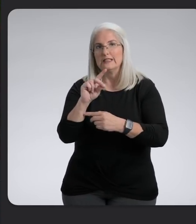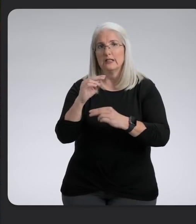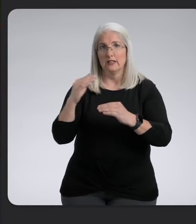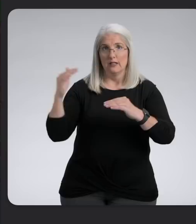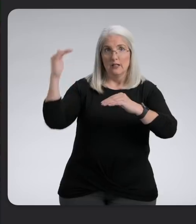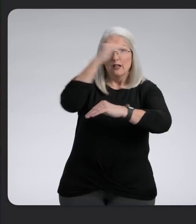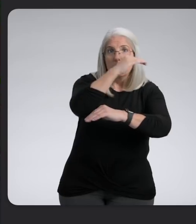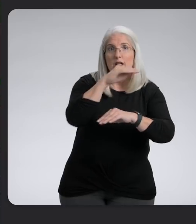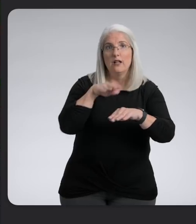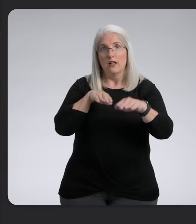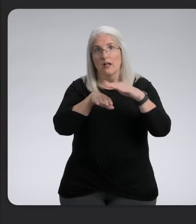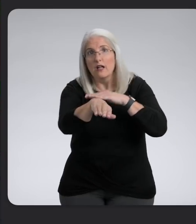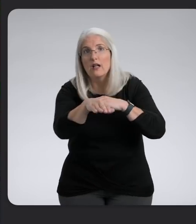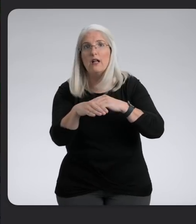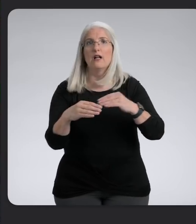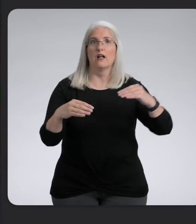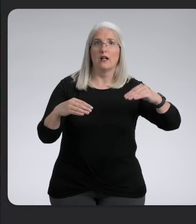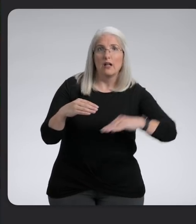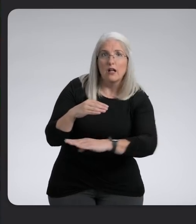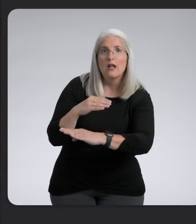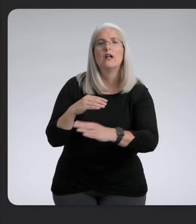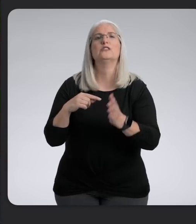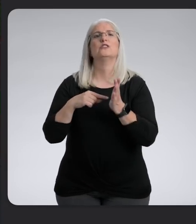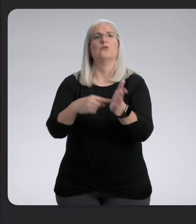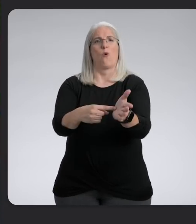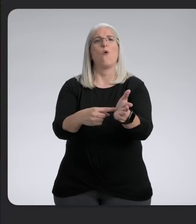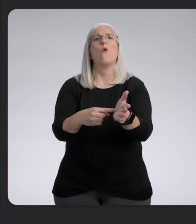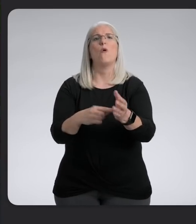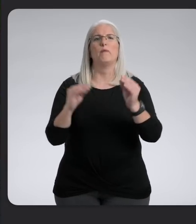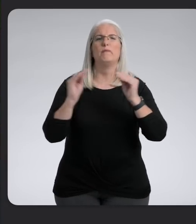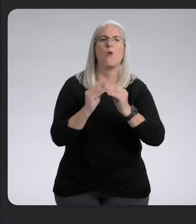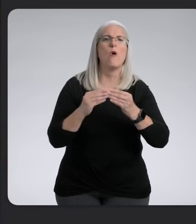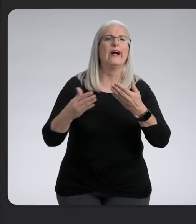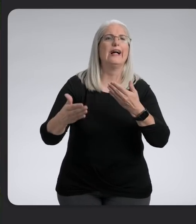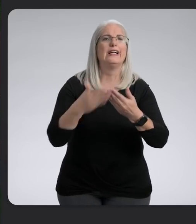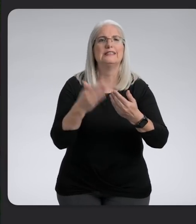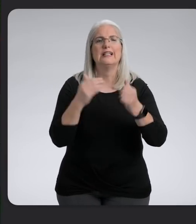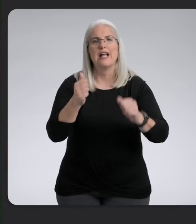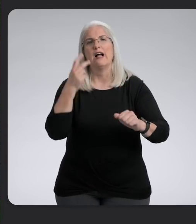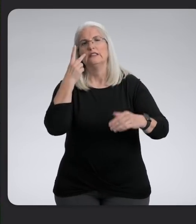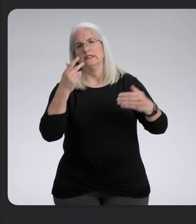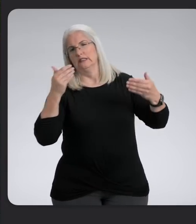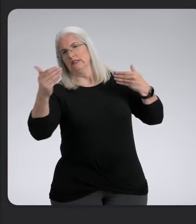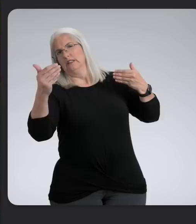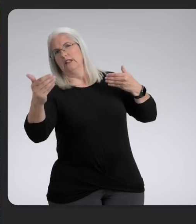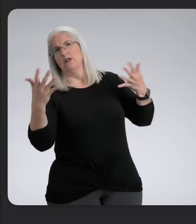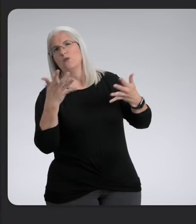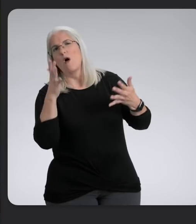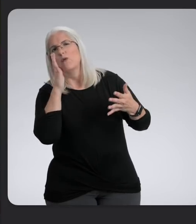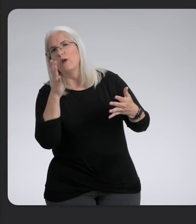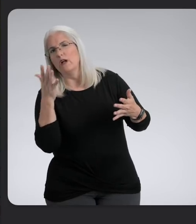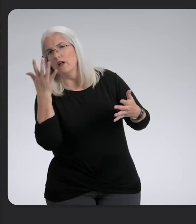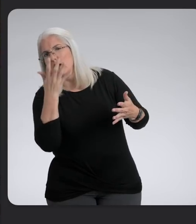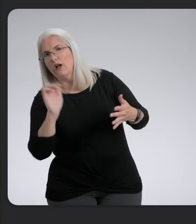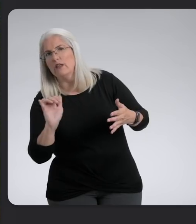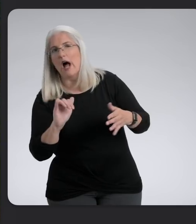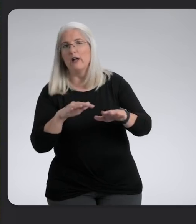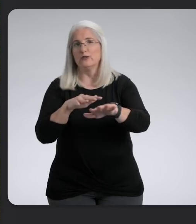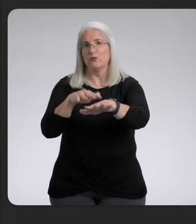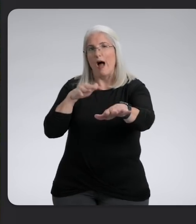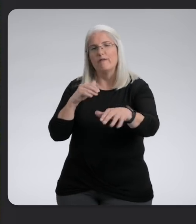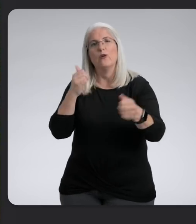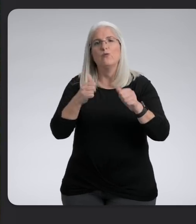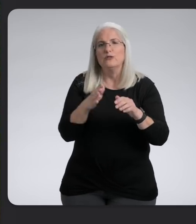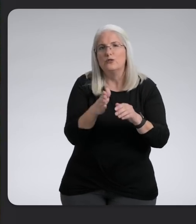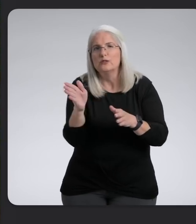three-dimensional space, making it much easier to see upcoming traffic conditions or to know which lane you need to be in. And